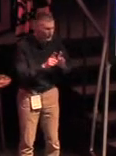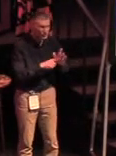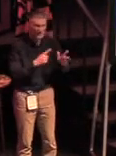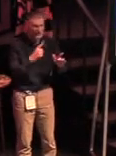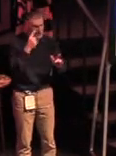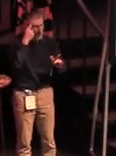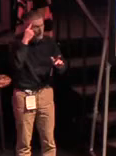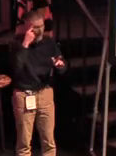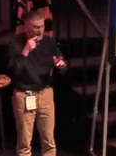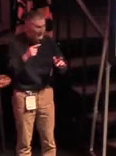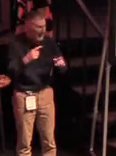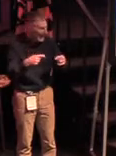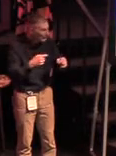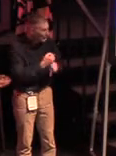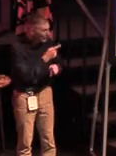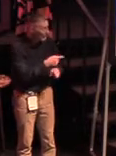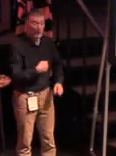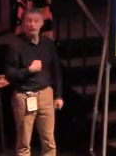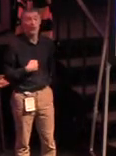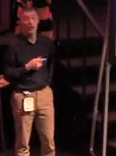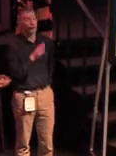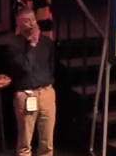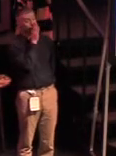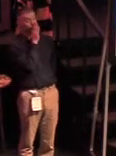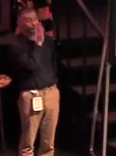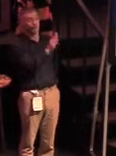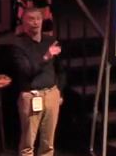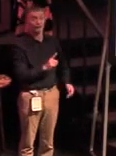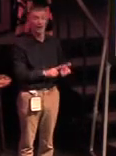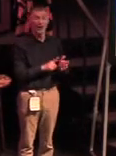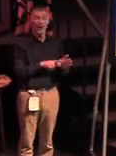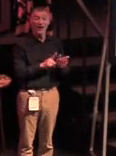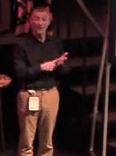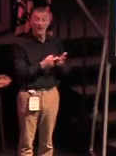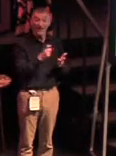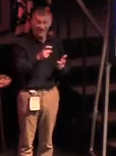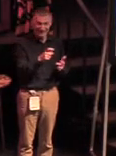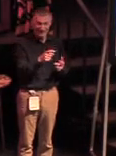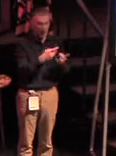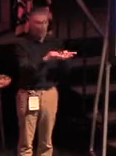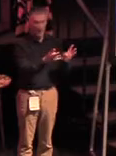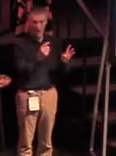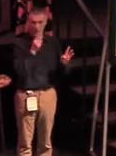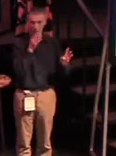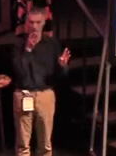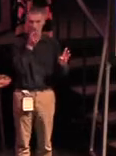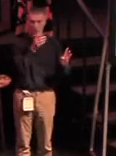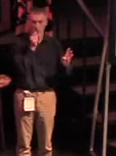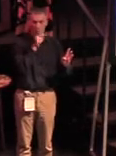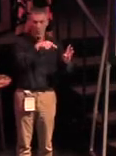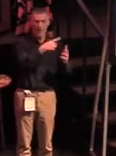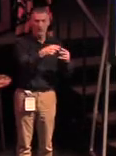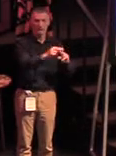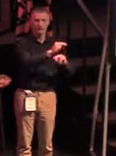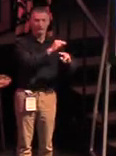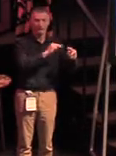didn't. And I went and did the job at the Lyric. And I went knowing that everyone there,